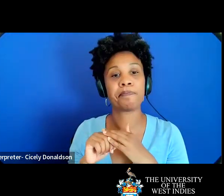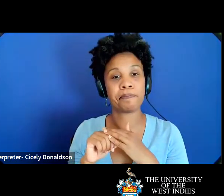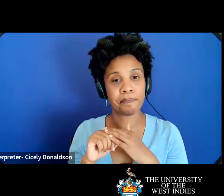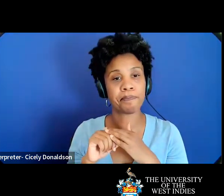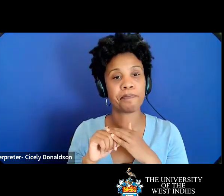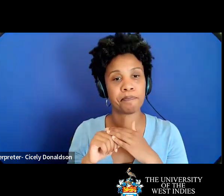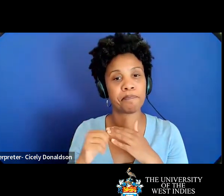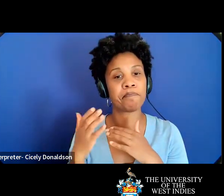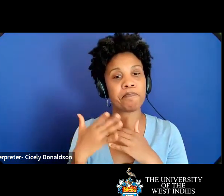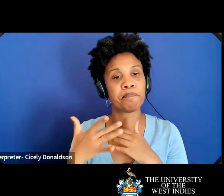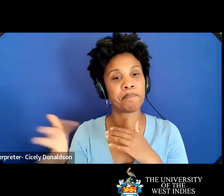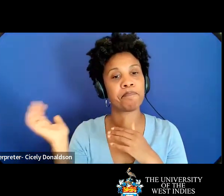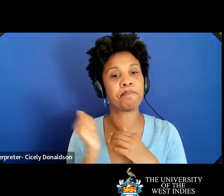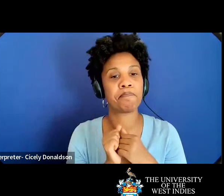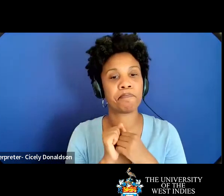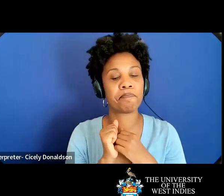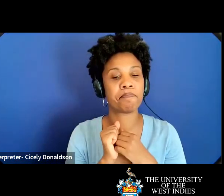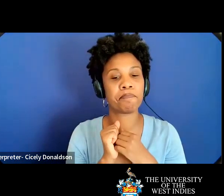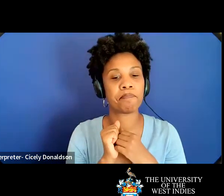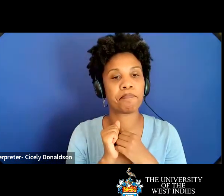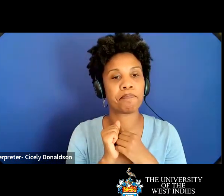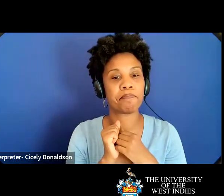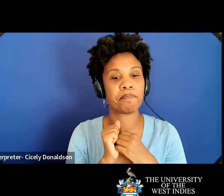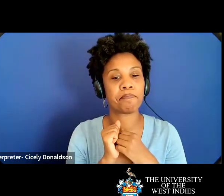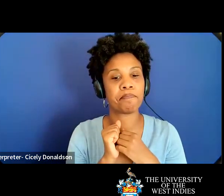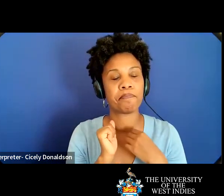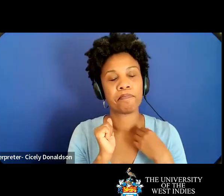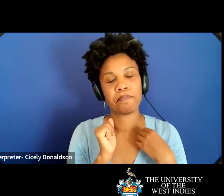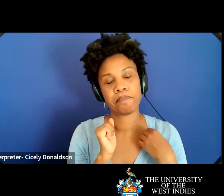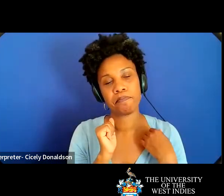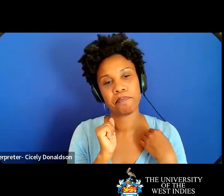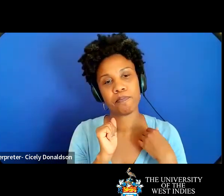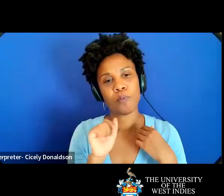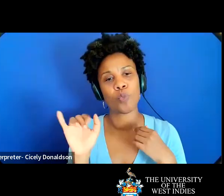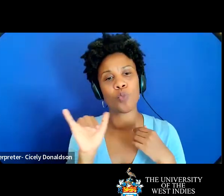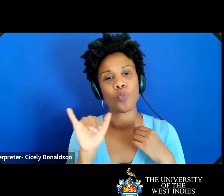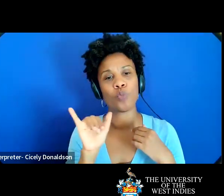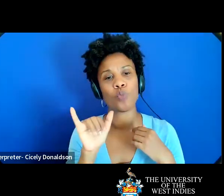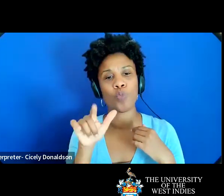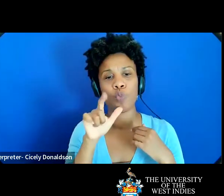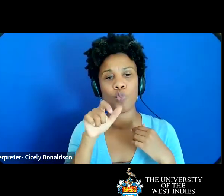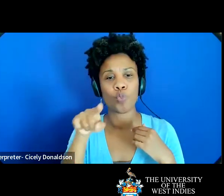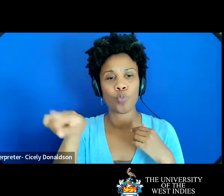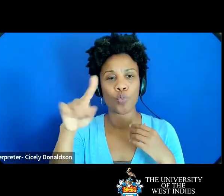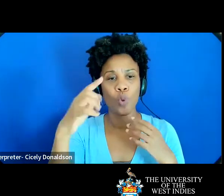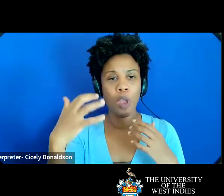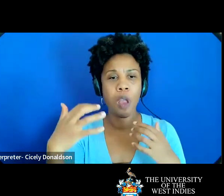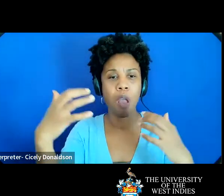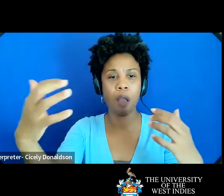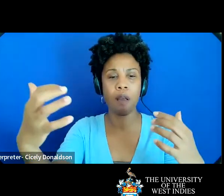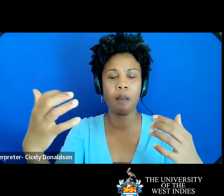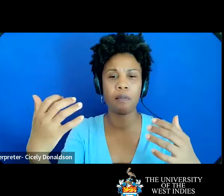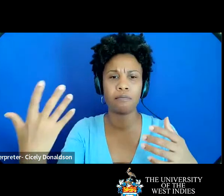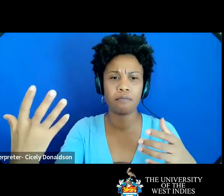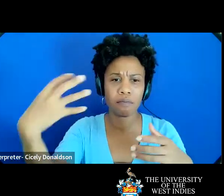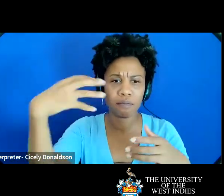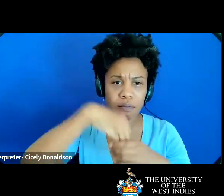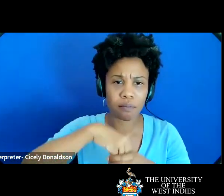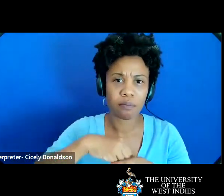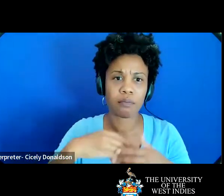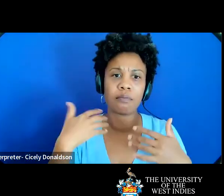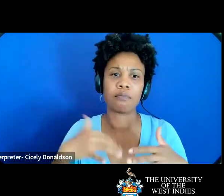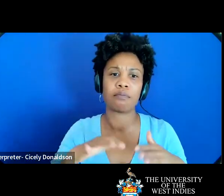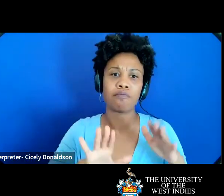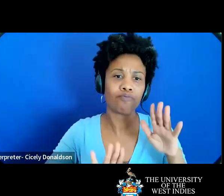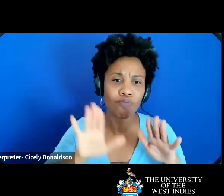there. Also want to thank the audience for, really their participation, because they constitute a part